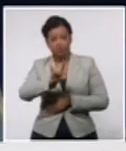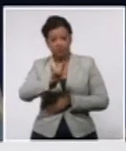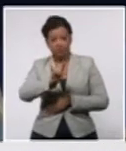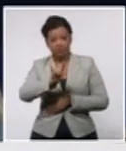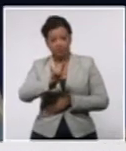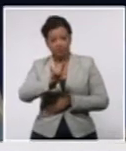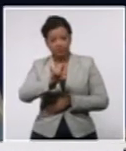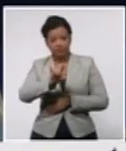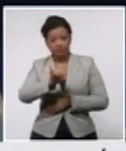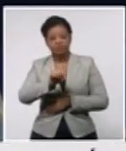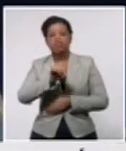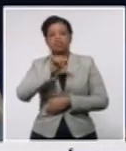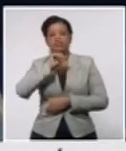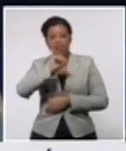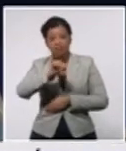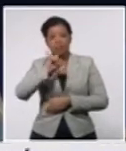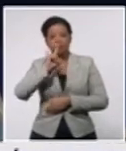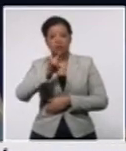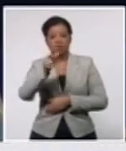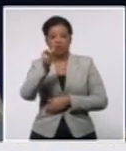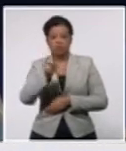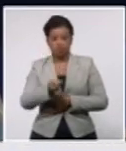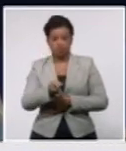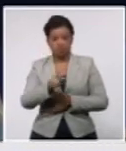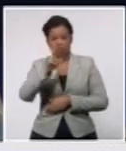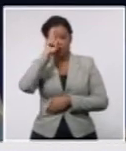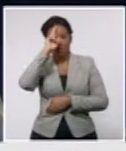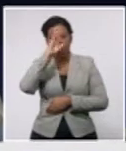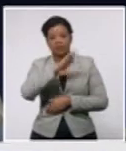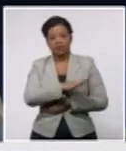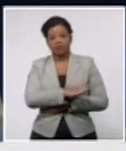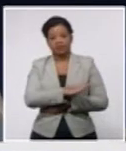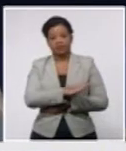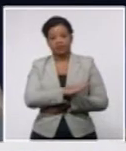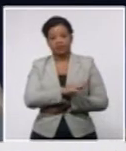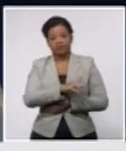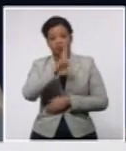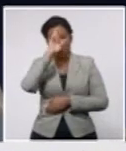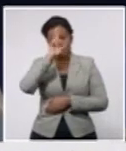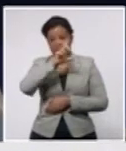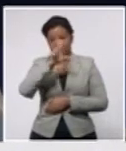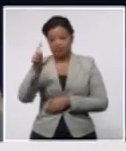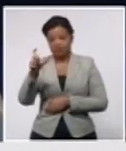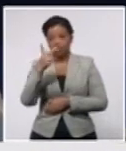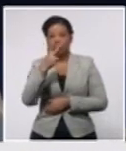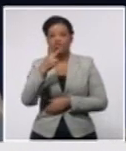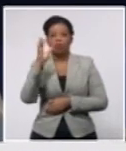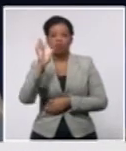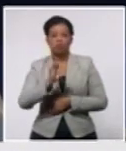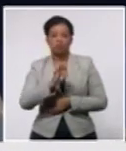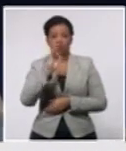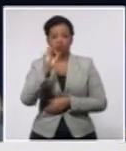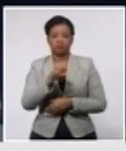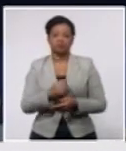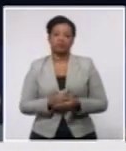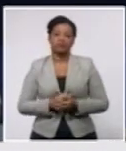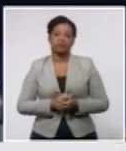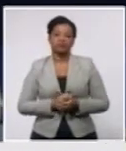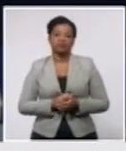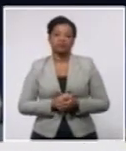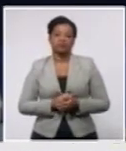people. 65, that is 94.2%, are with a stable clinical